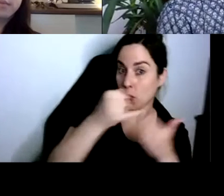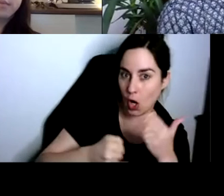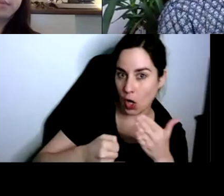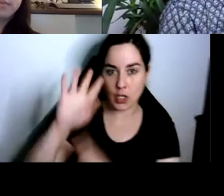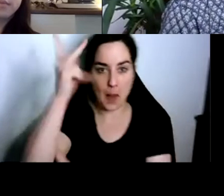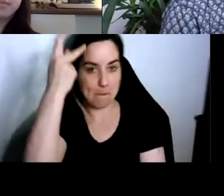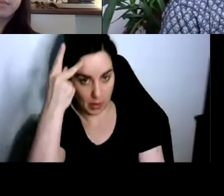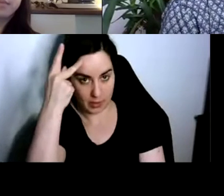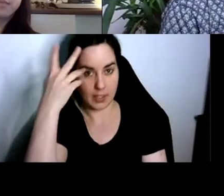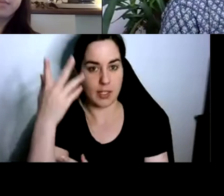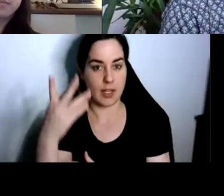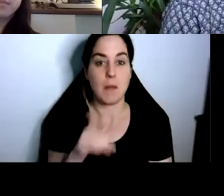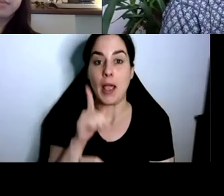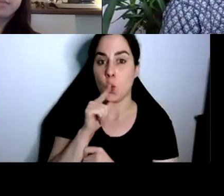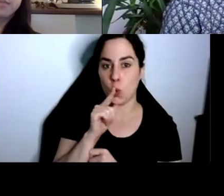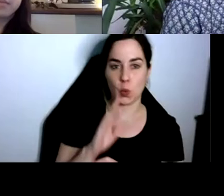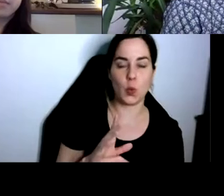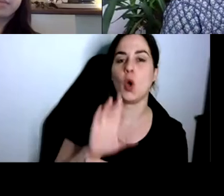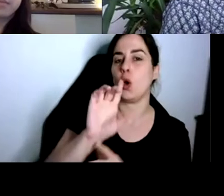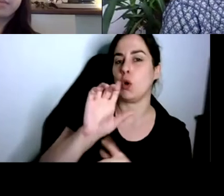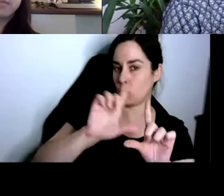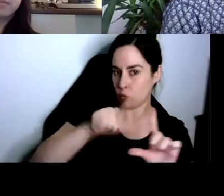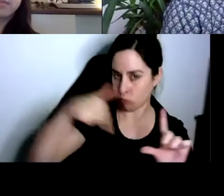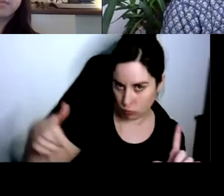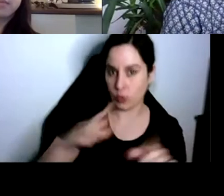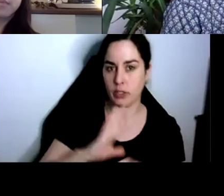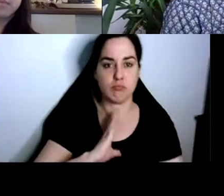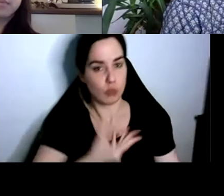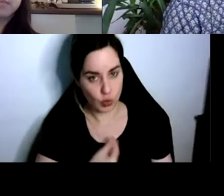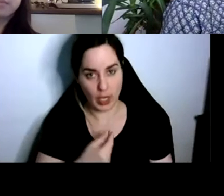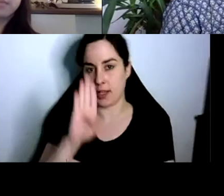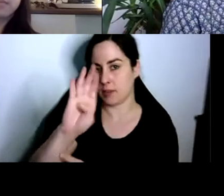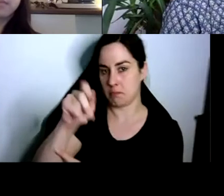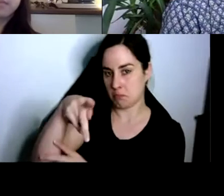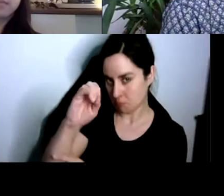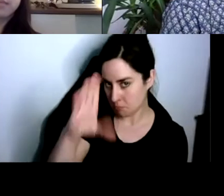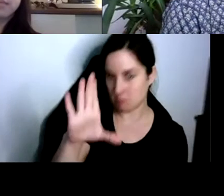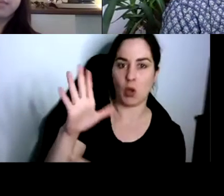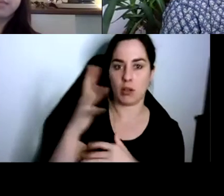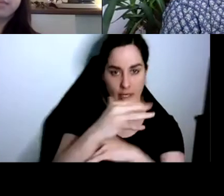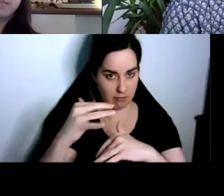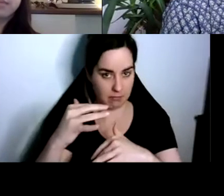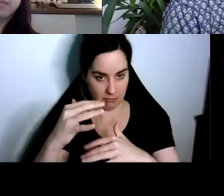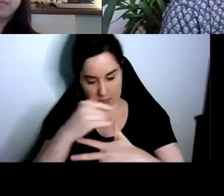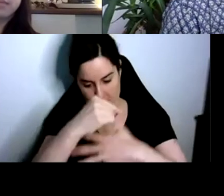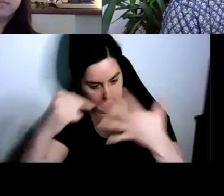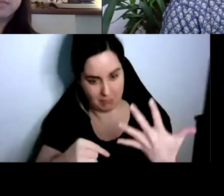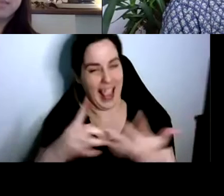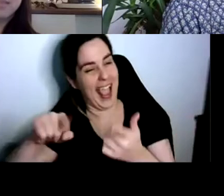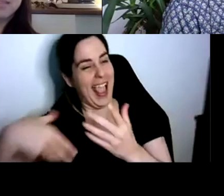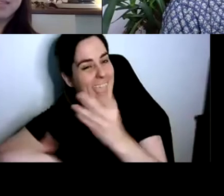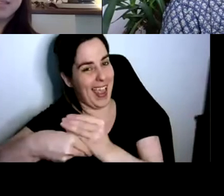and for queer, trans, Black, Indigenous, and people of color, and our friends, we like to add.